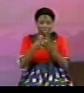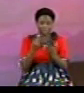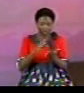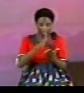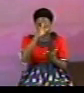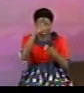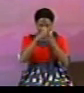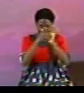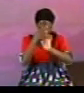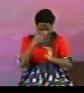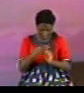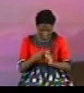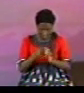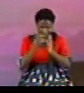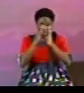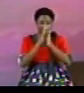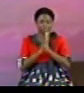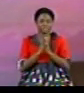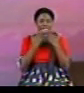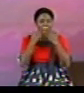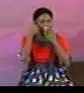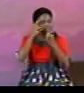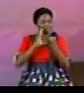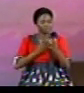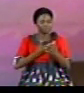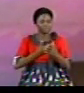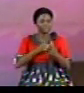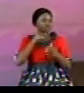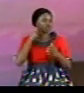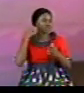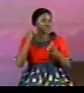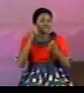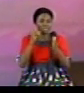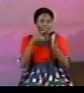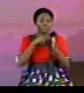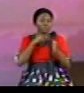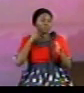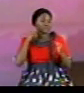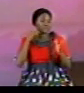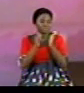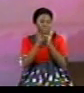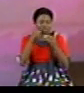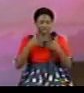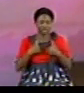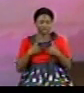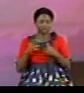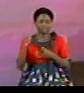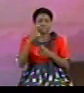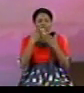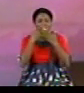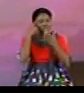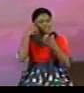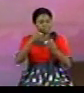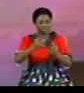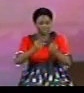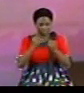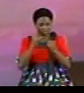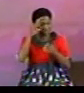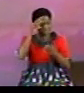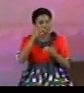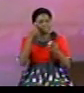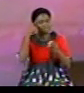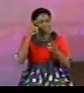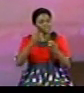name. Thank you for our pastor you have used. Thank you for strengthening him. Thank you for empowering him. Thank you for